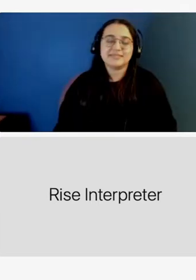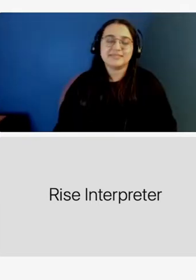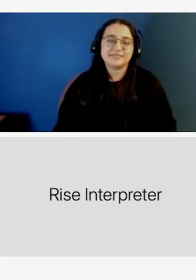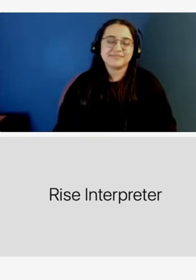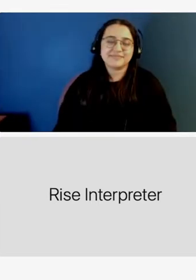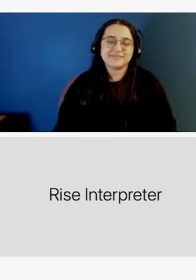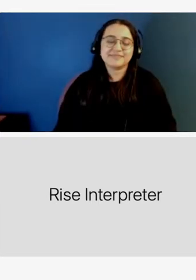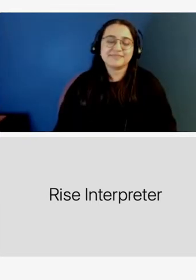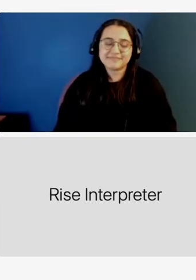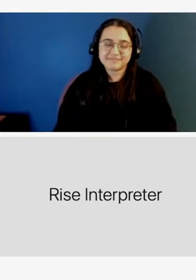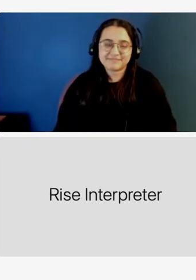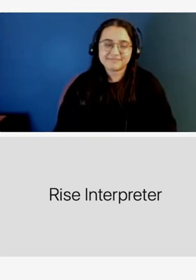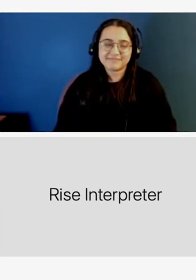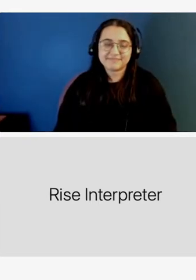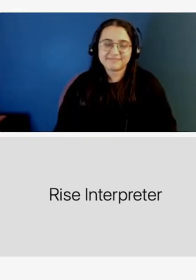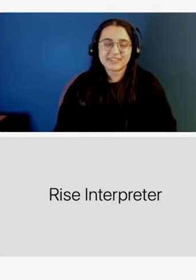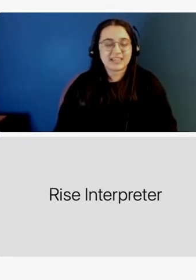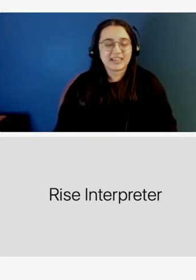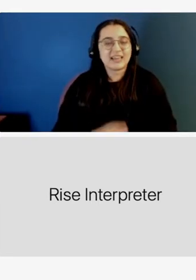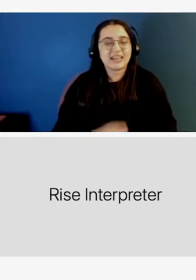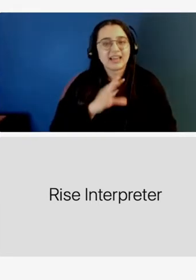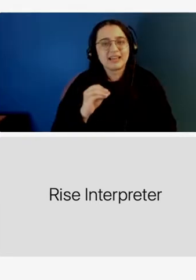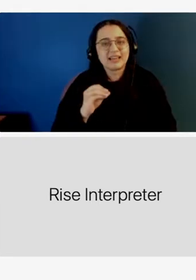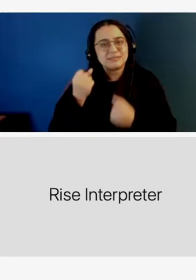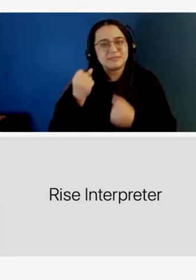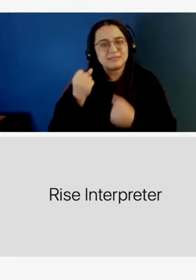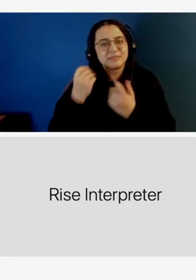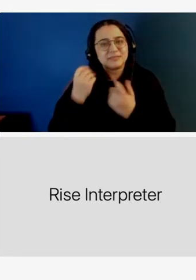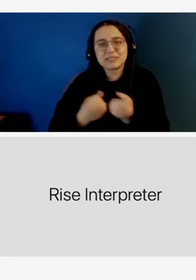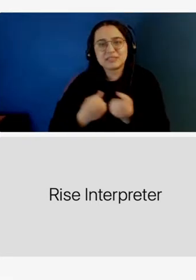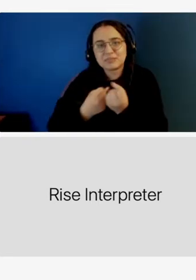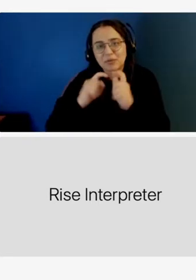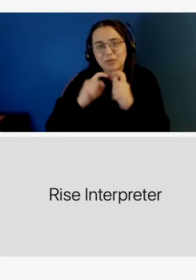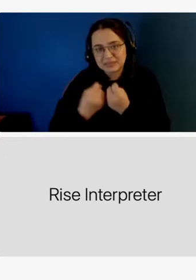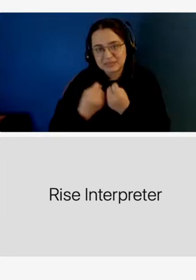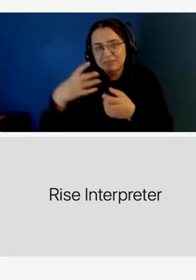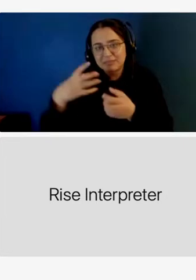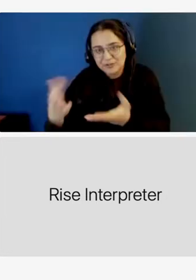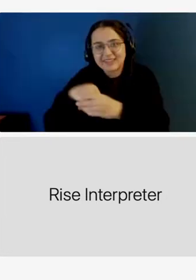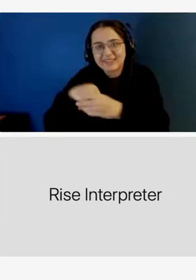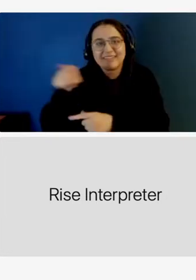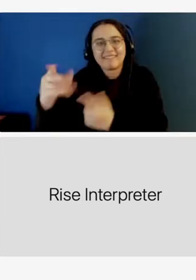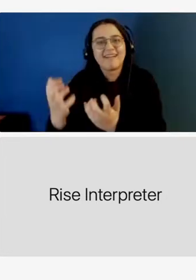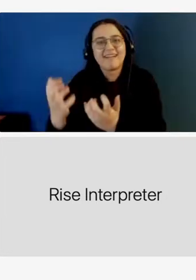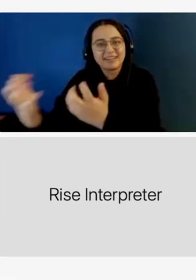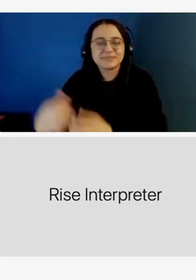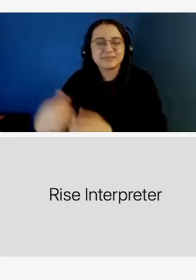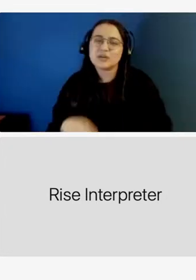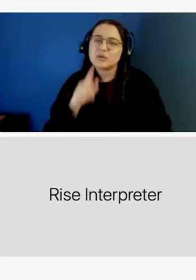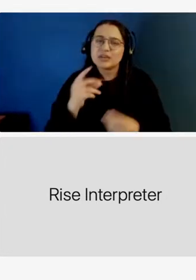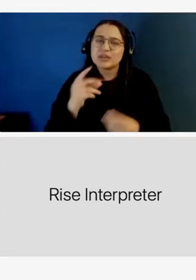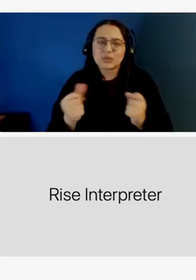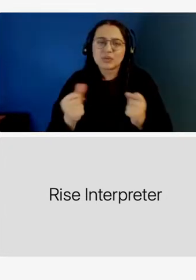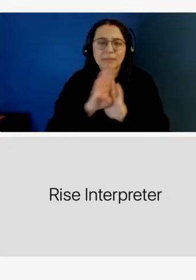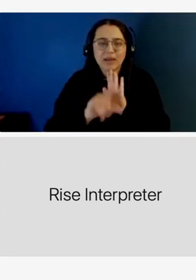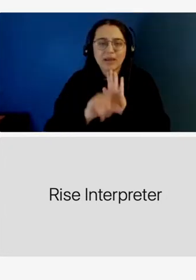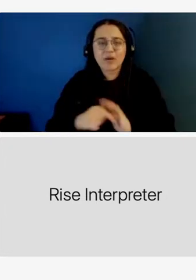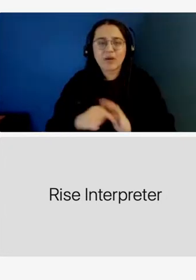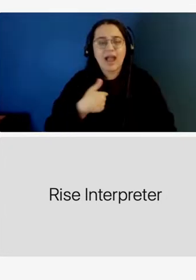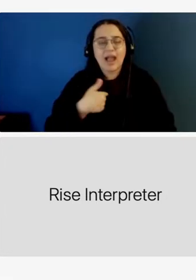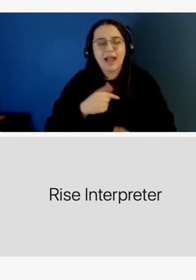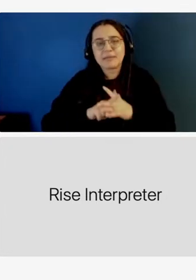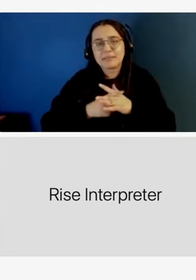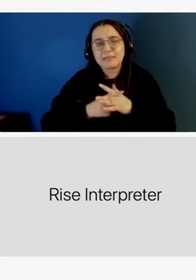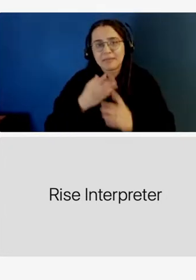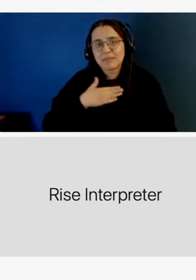And a lot of my support team is here as well in the audience. Just a quick background. I began my tenure in the district as Hooper